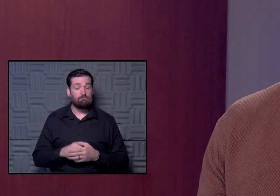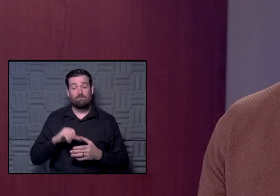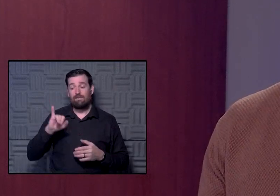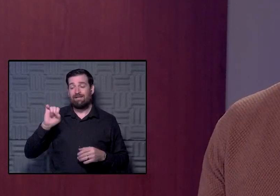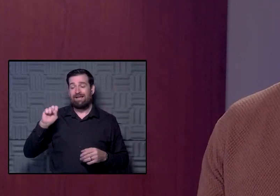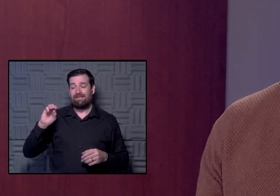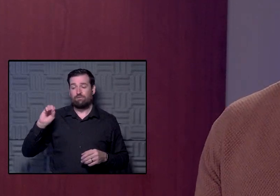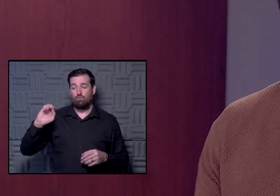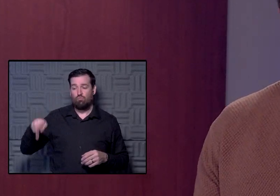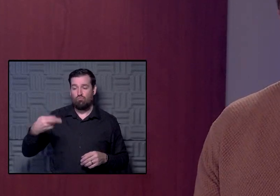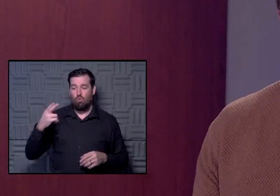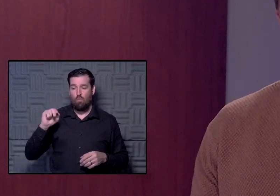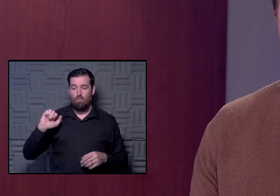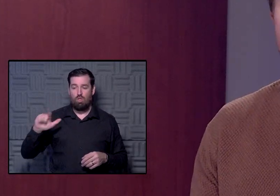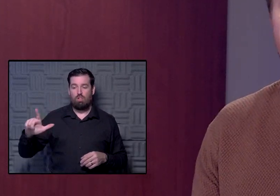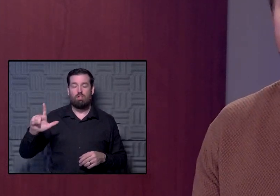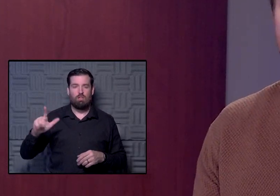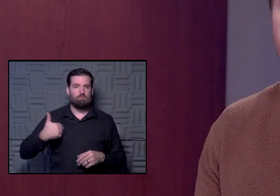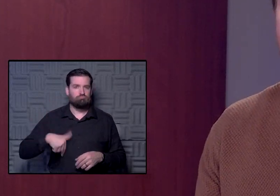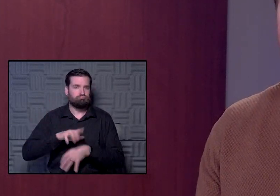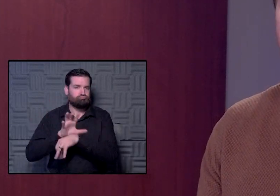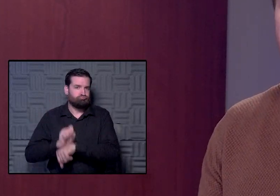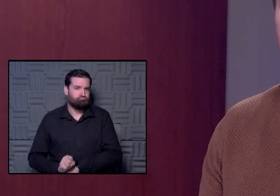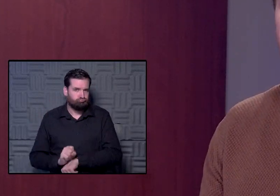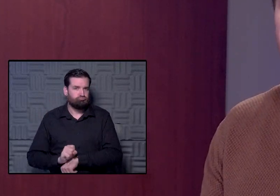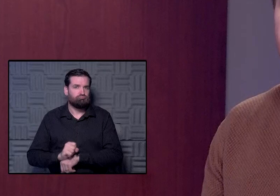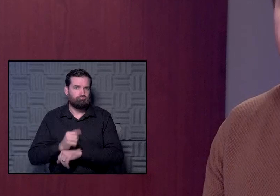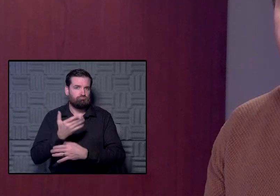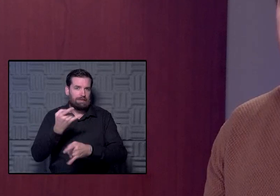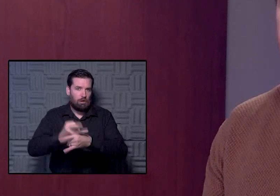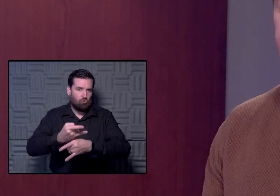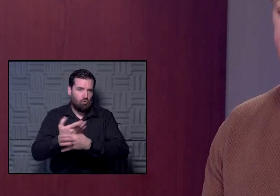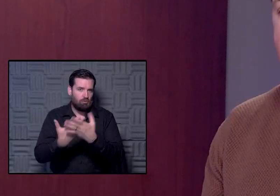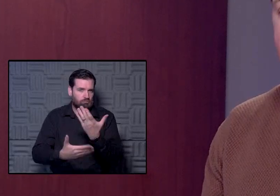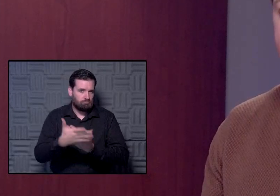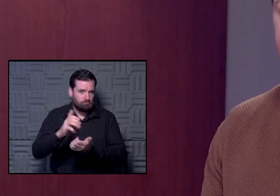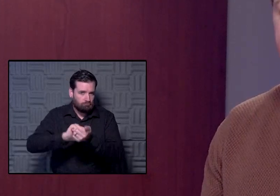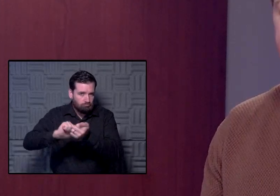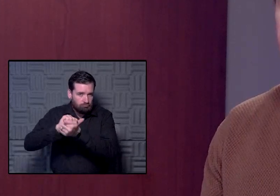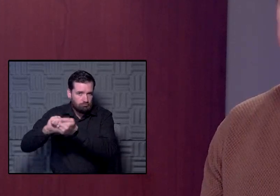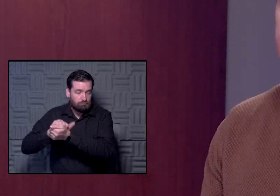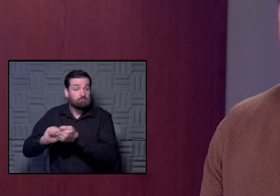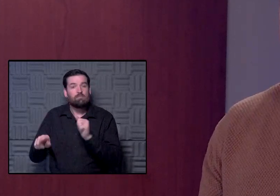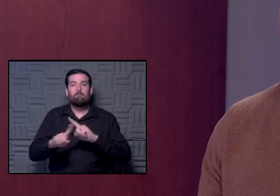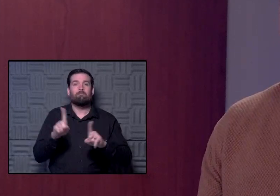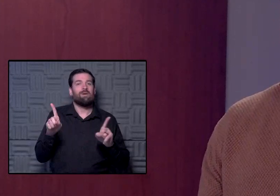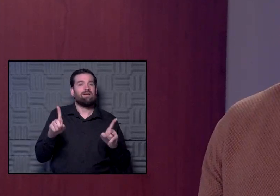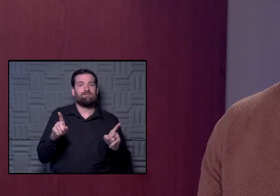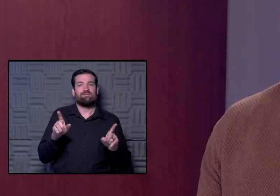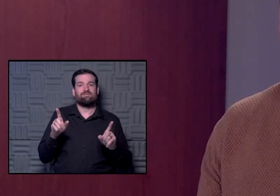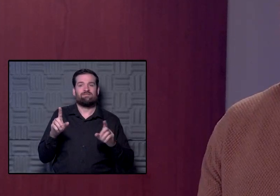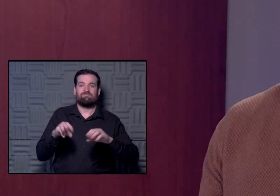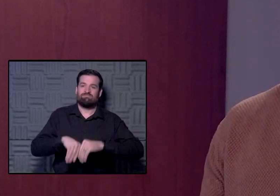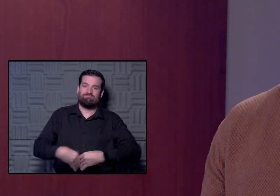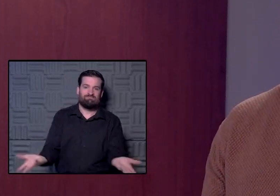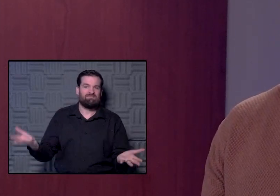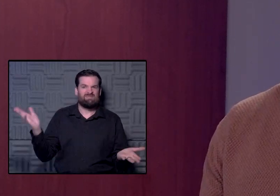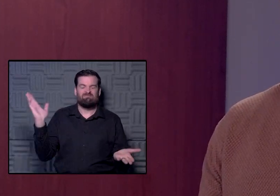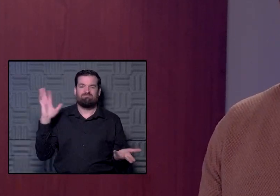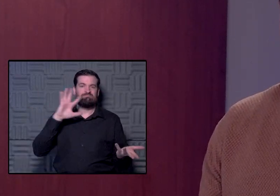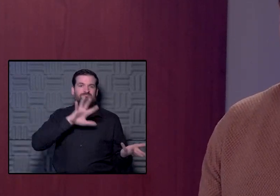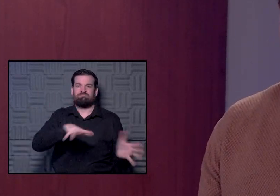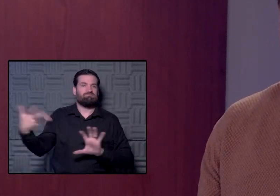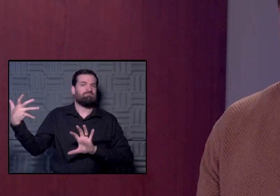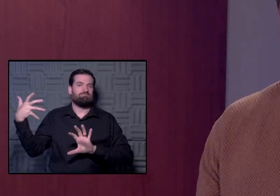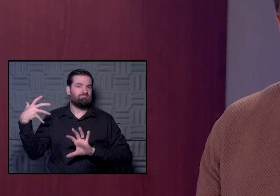Isopropyl alcohol is what we are used to with alcohol-based hand rub, but the distribution of that has been